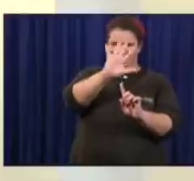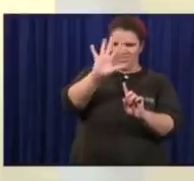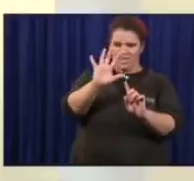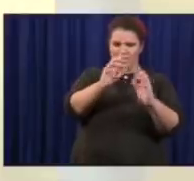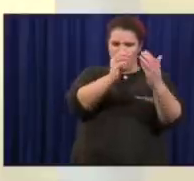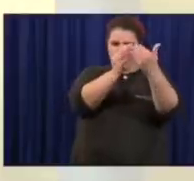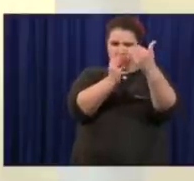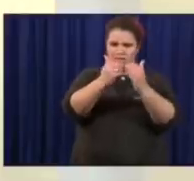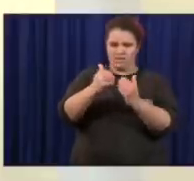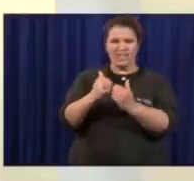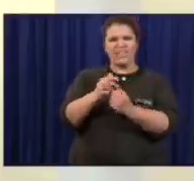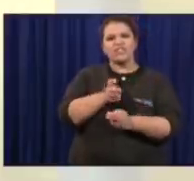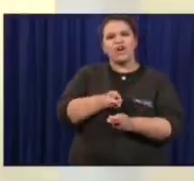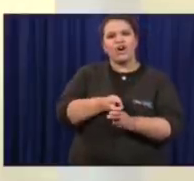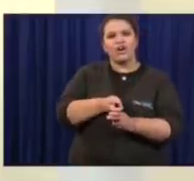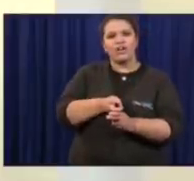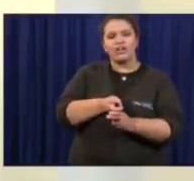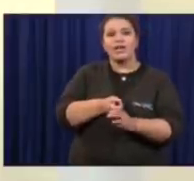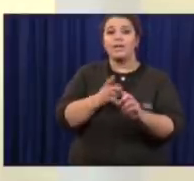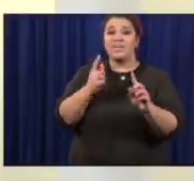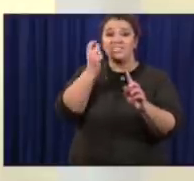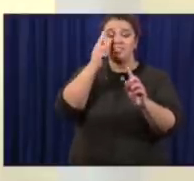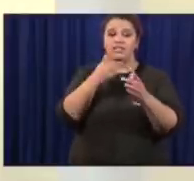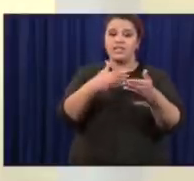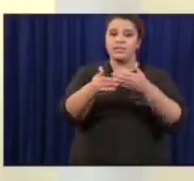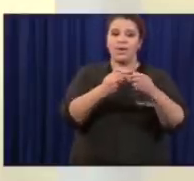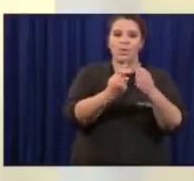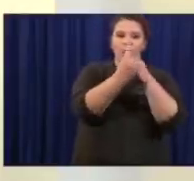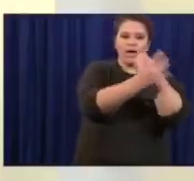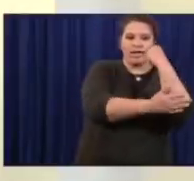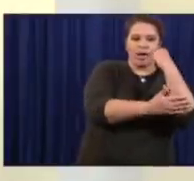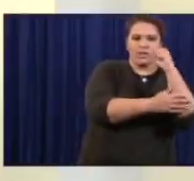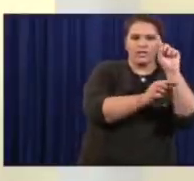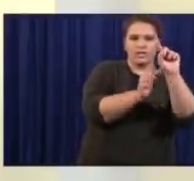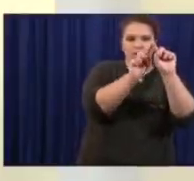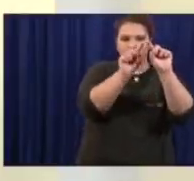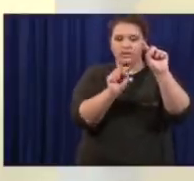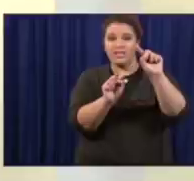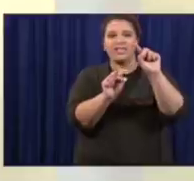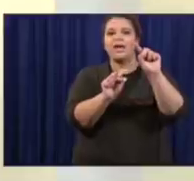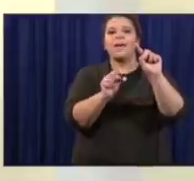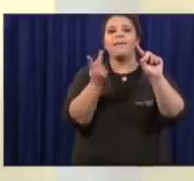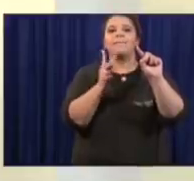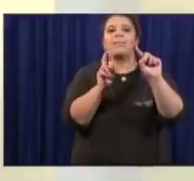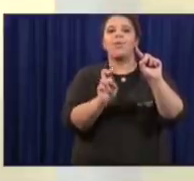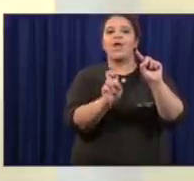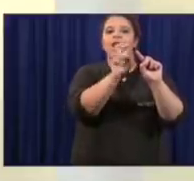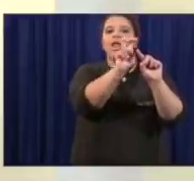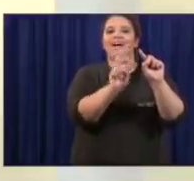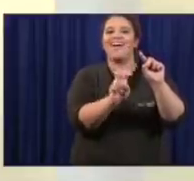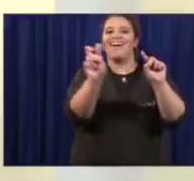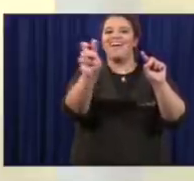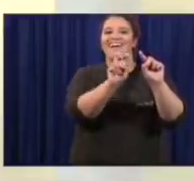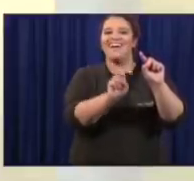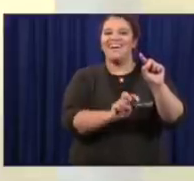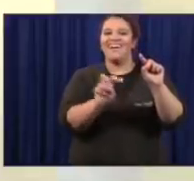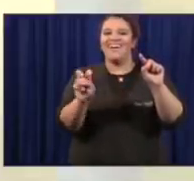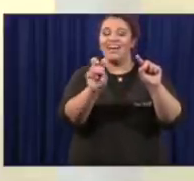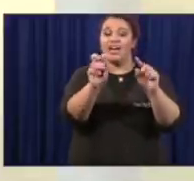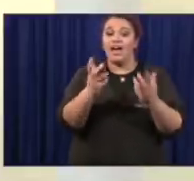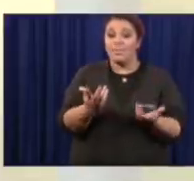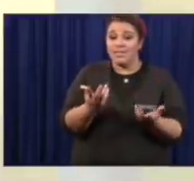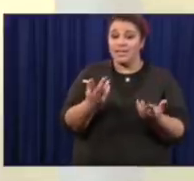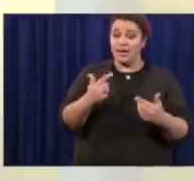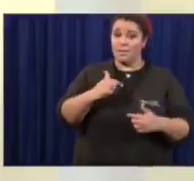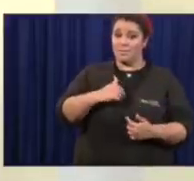work across all the borders of our states. So people go to hospitals across, they have family across. I have kids, right across the border